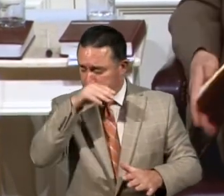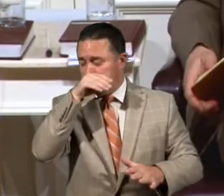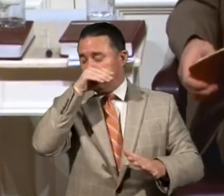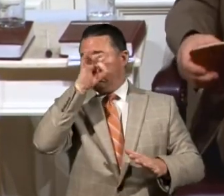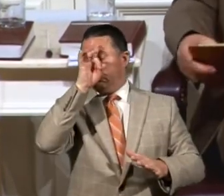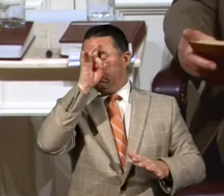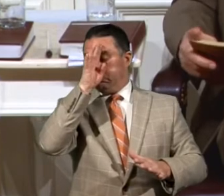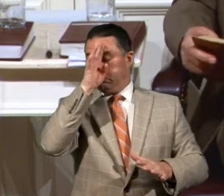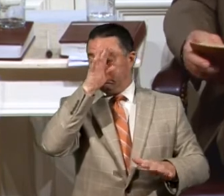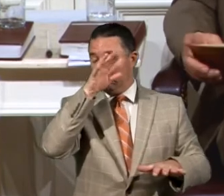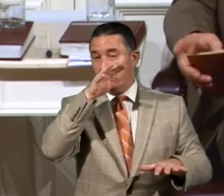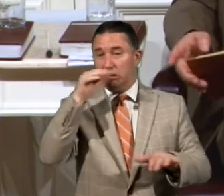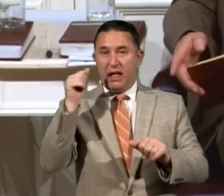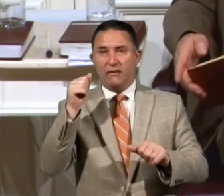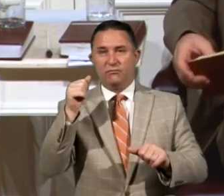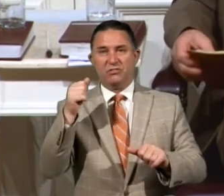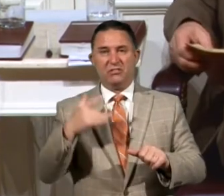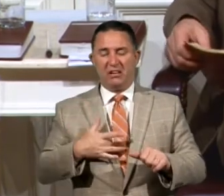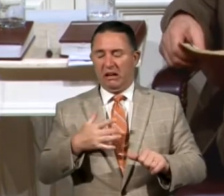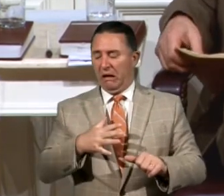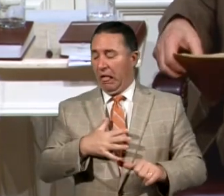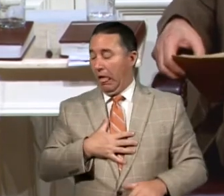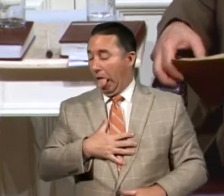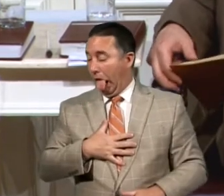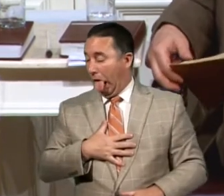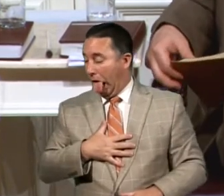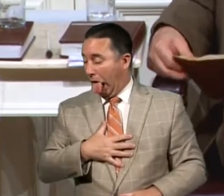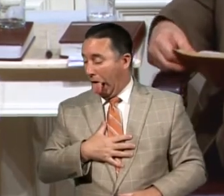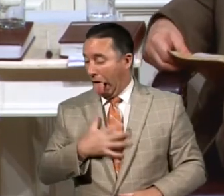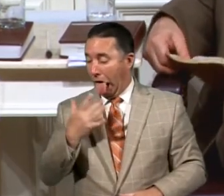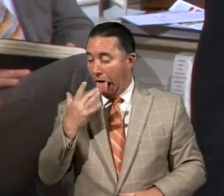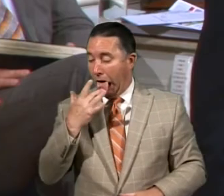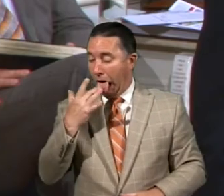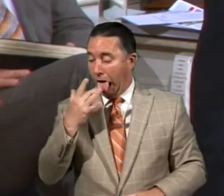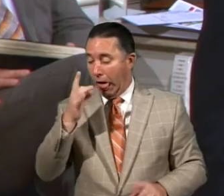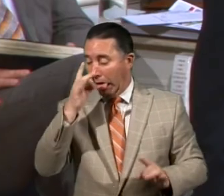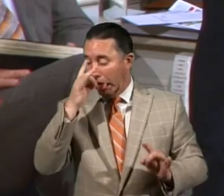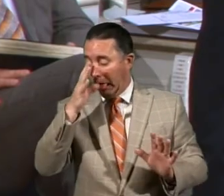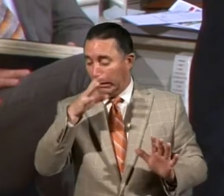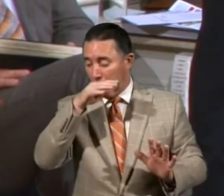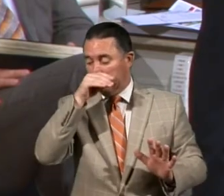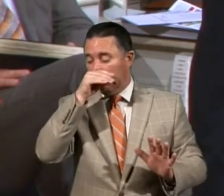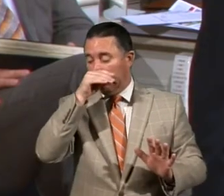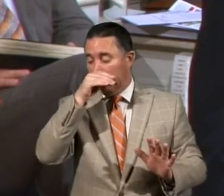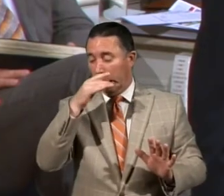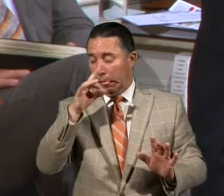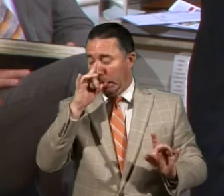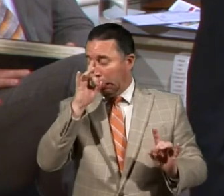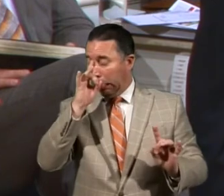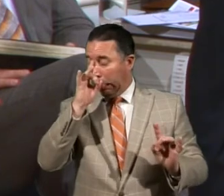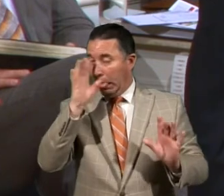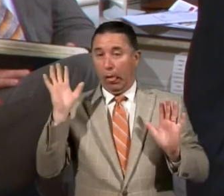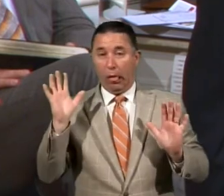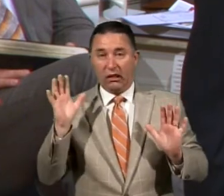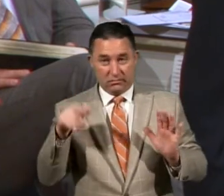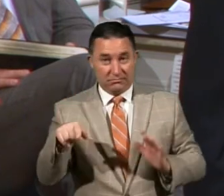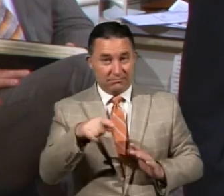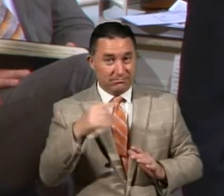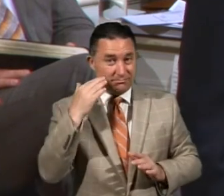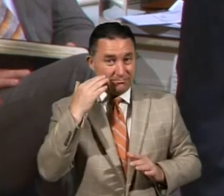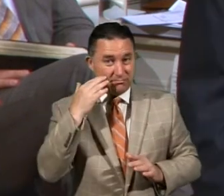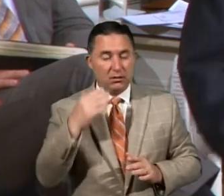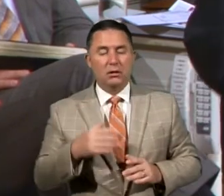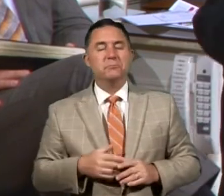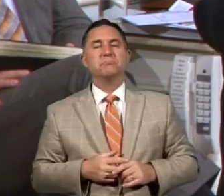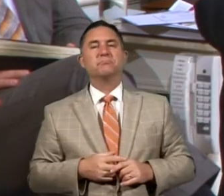that you walk out and you say, boy, that tastes terrible. Wow, just the smell of it. And I